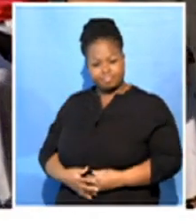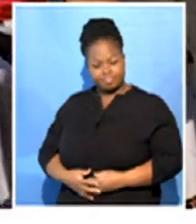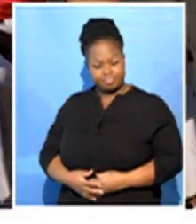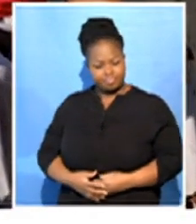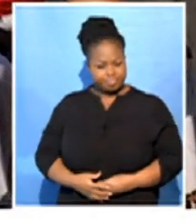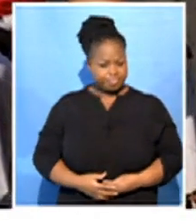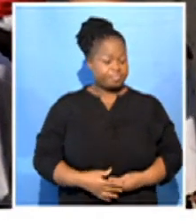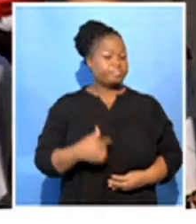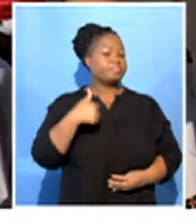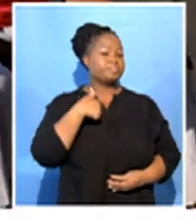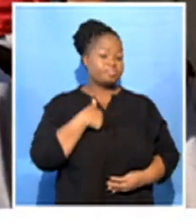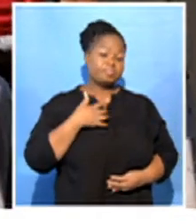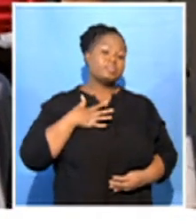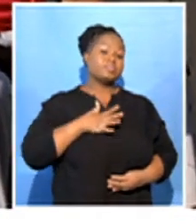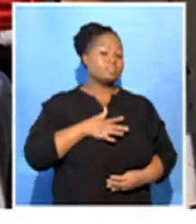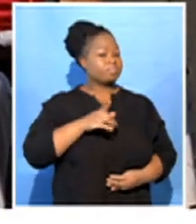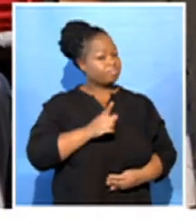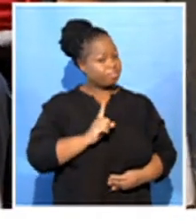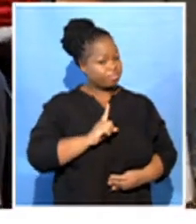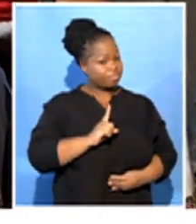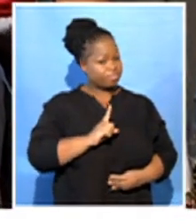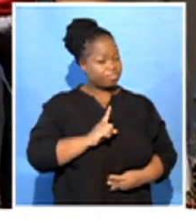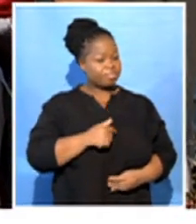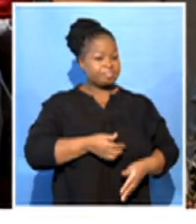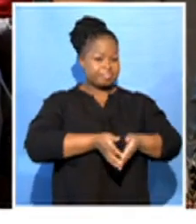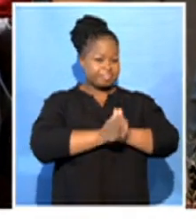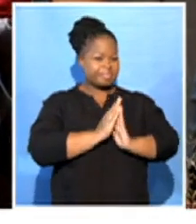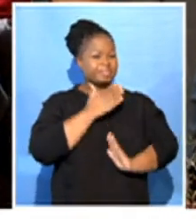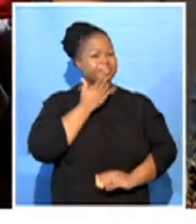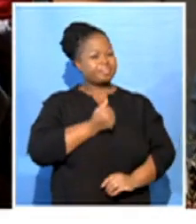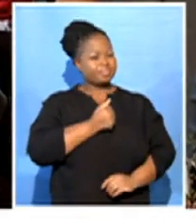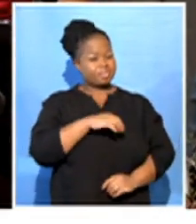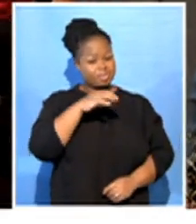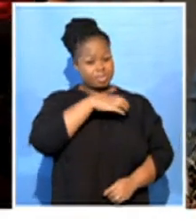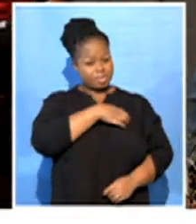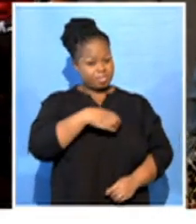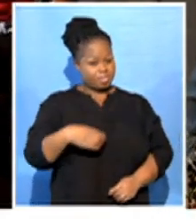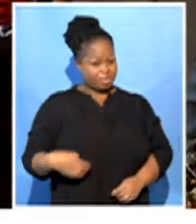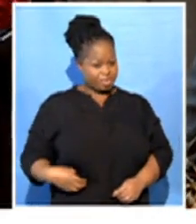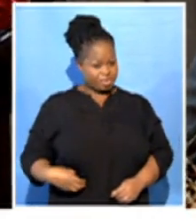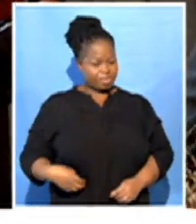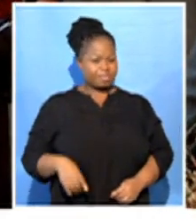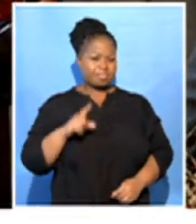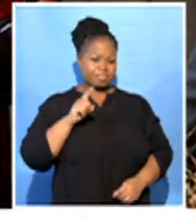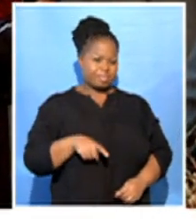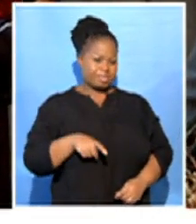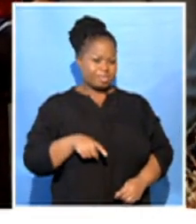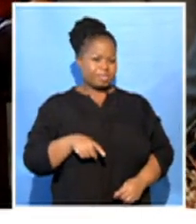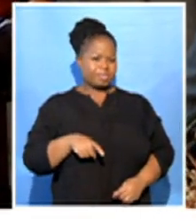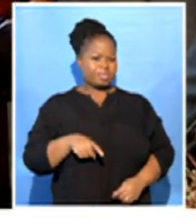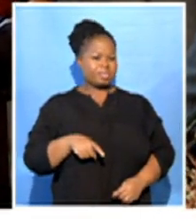Into endiyifunayo mna andibawula umongameli anantsika